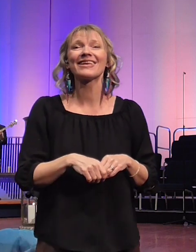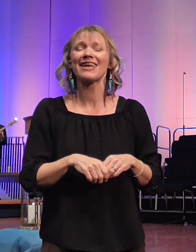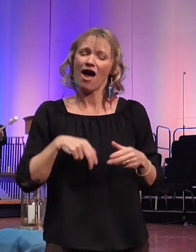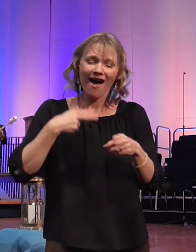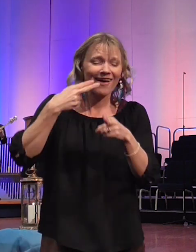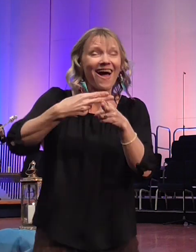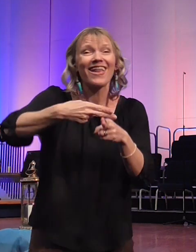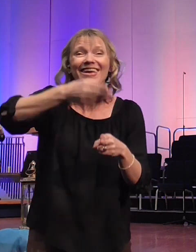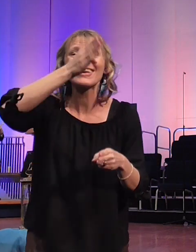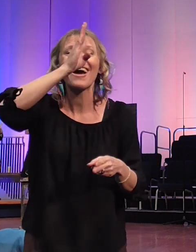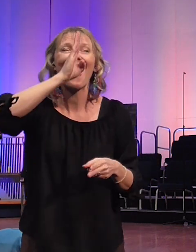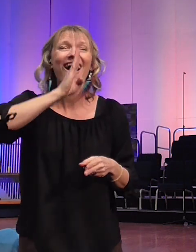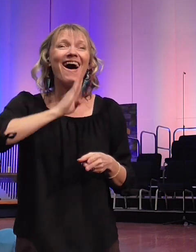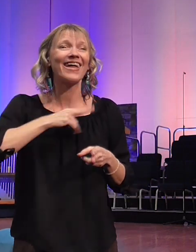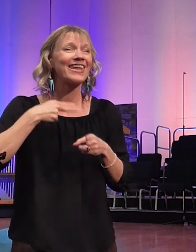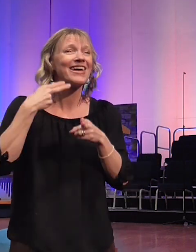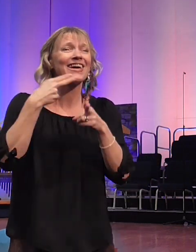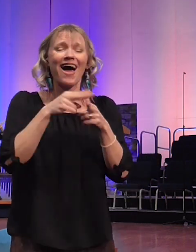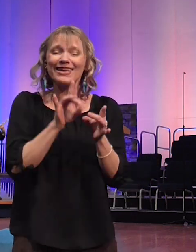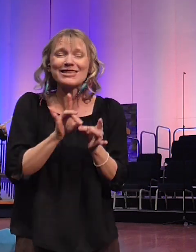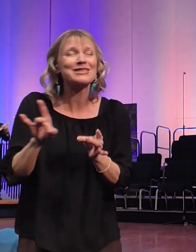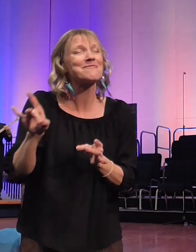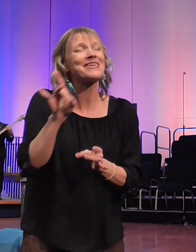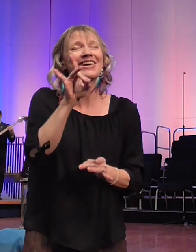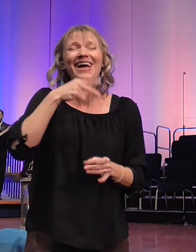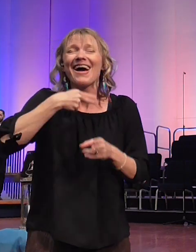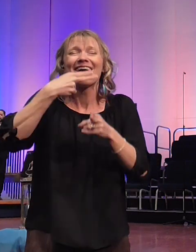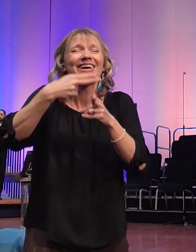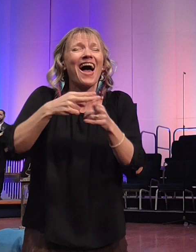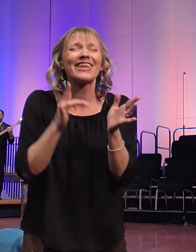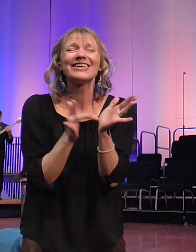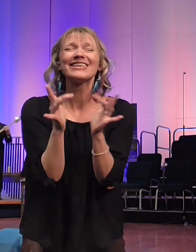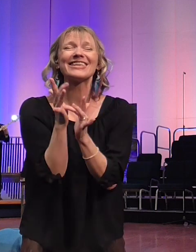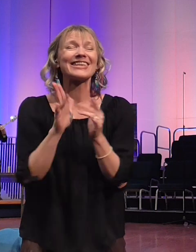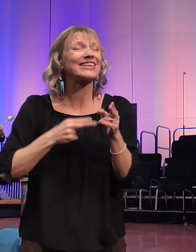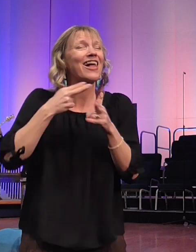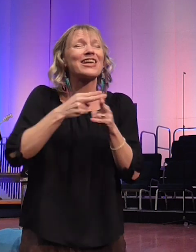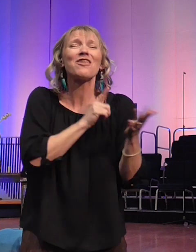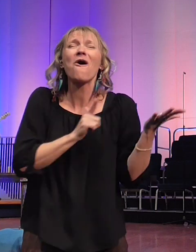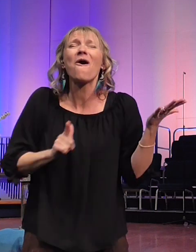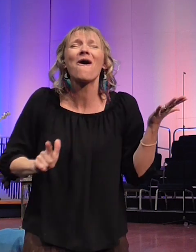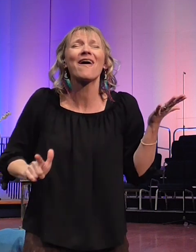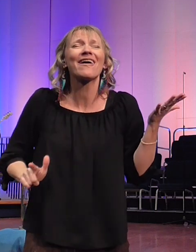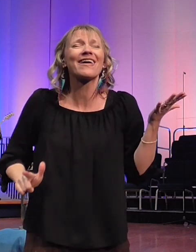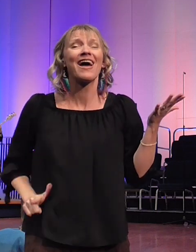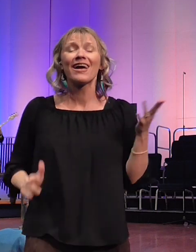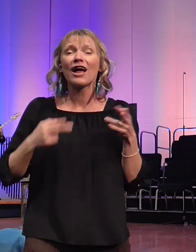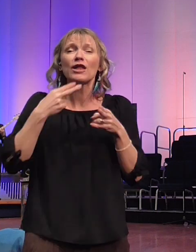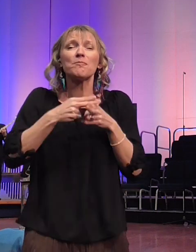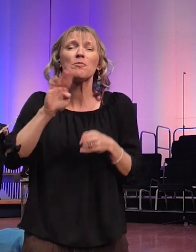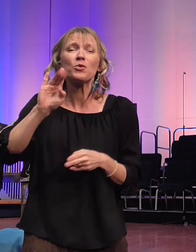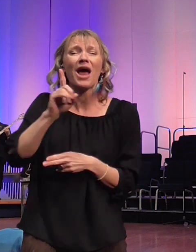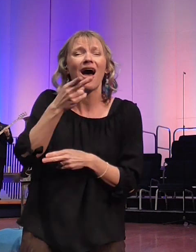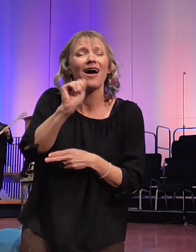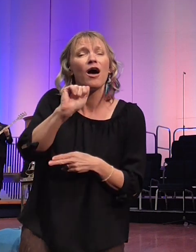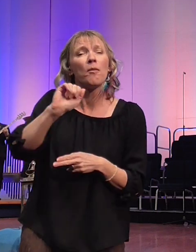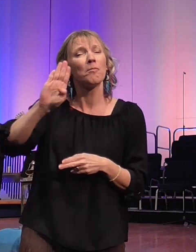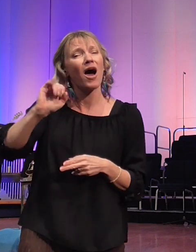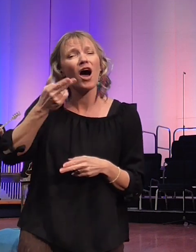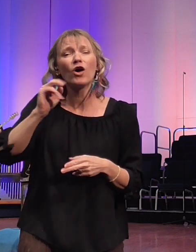Call it God, call it Spirit, call it Jesus, call it Lord, call it